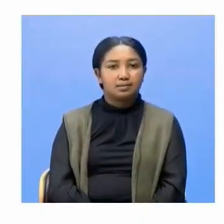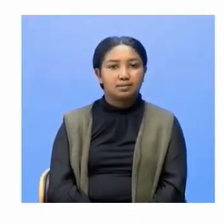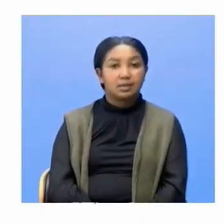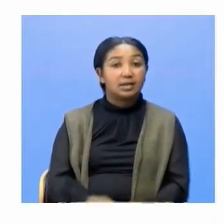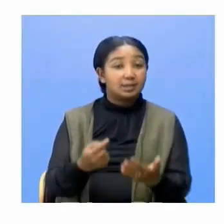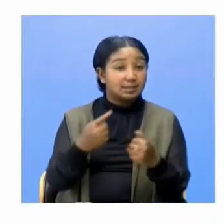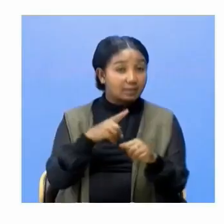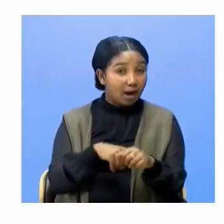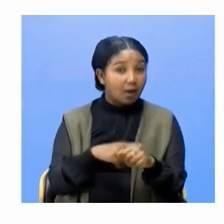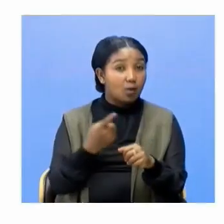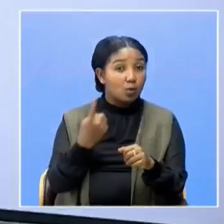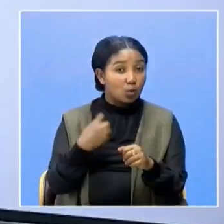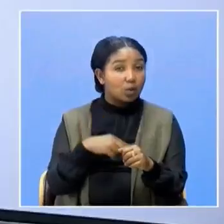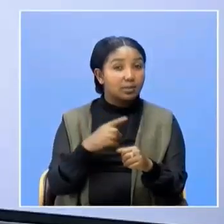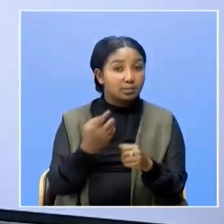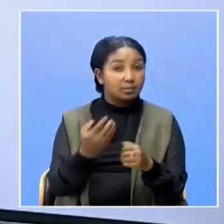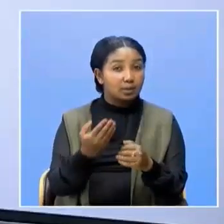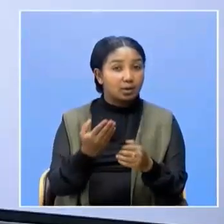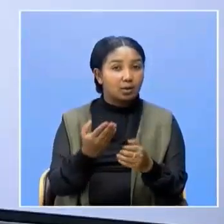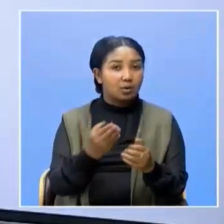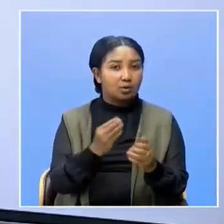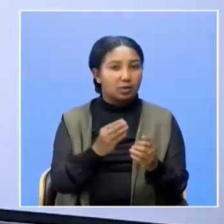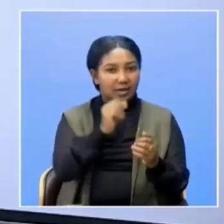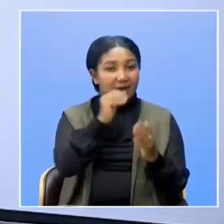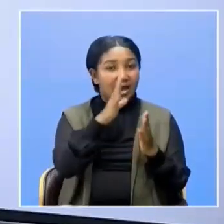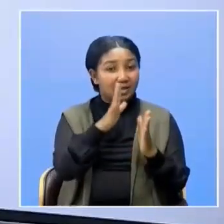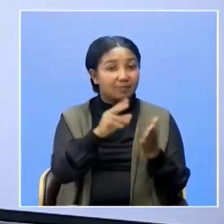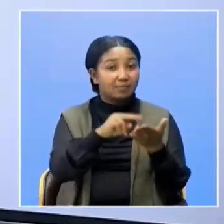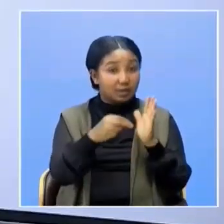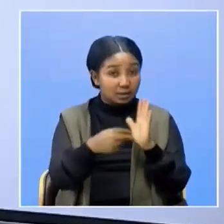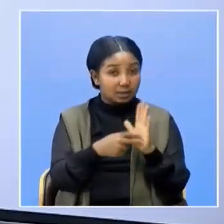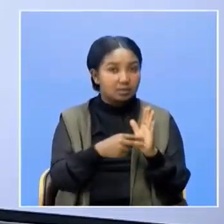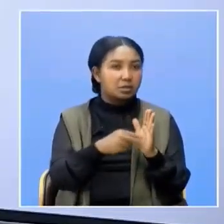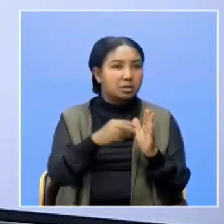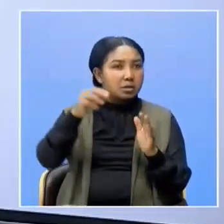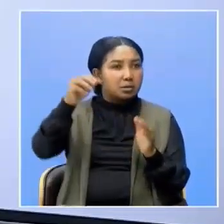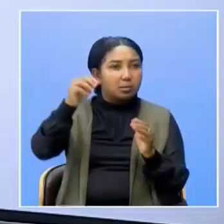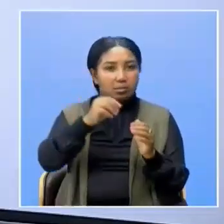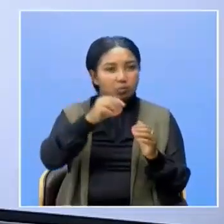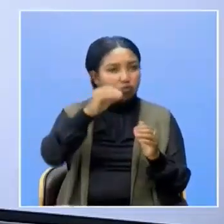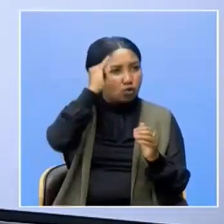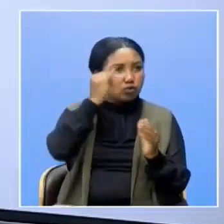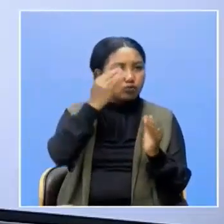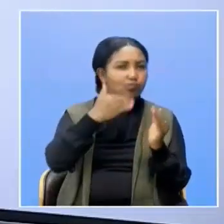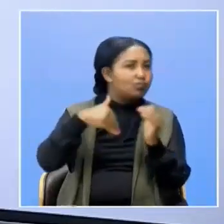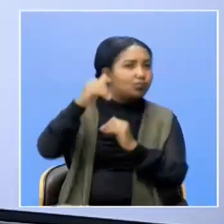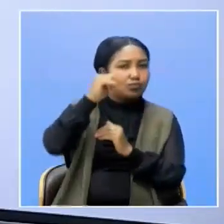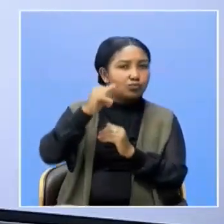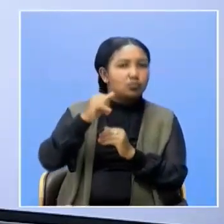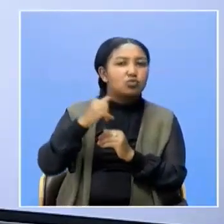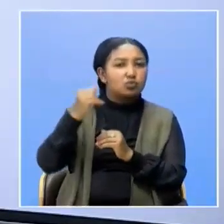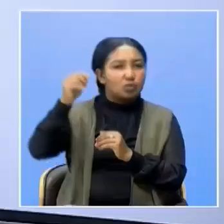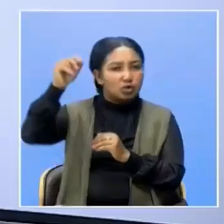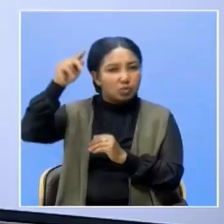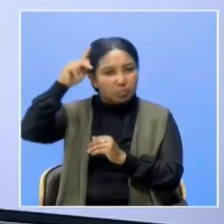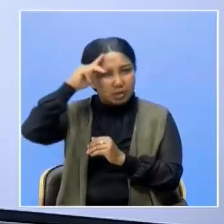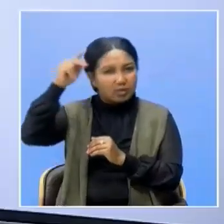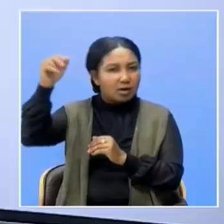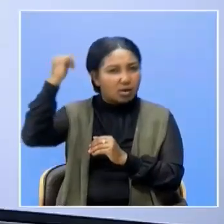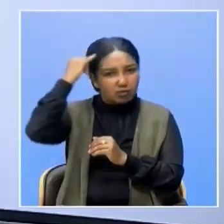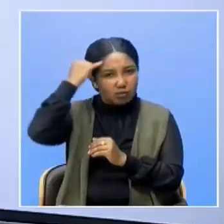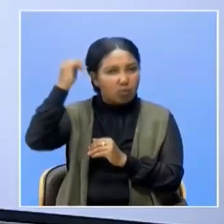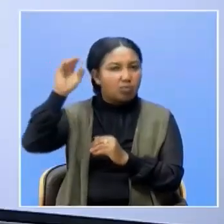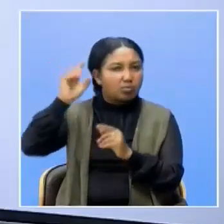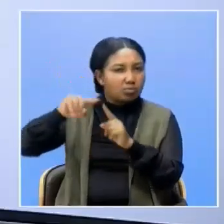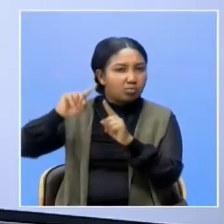This time we meant to be what? He is the most creative than Peter, Samuel, and the other boys. Or simply with when you